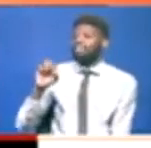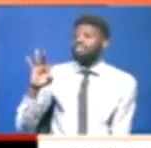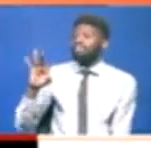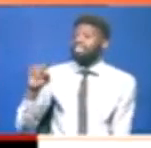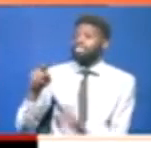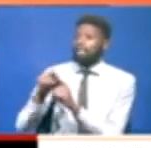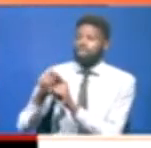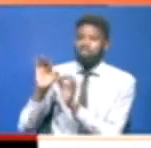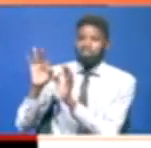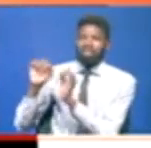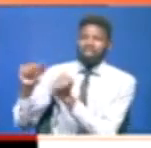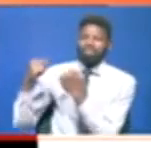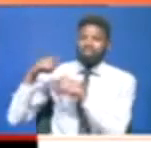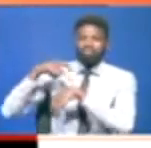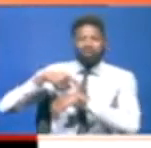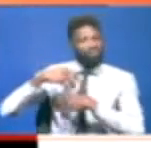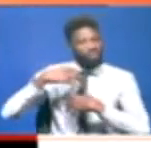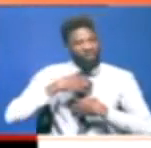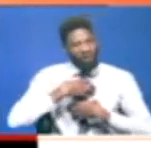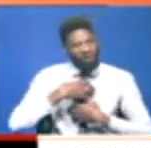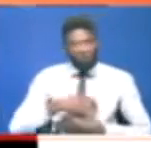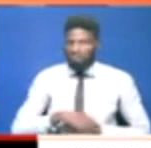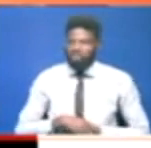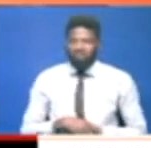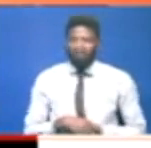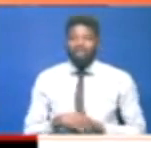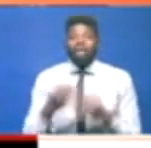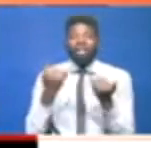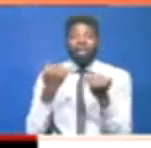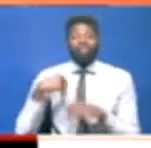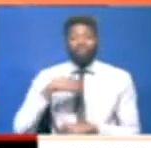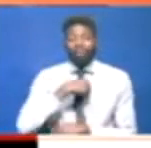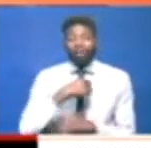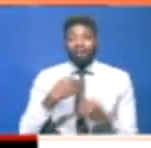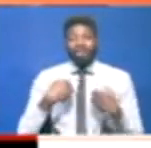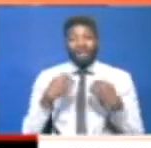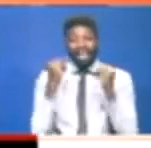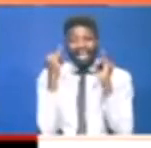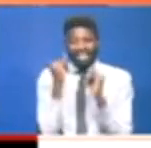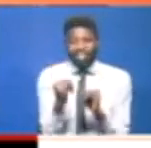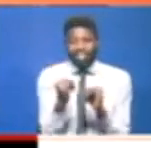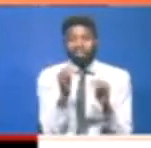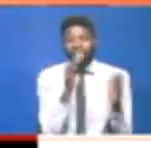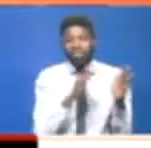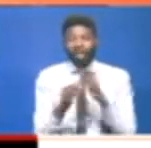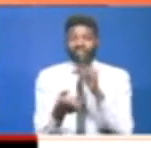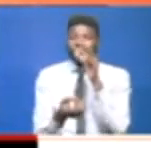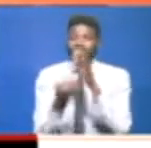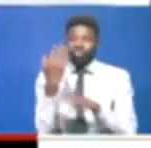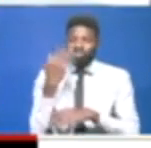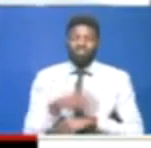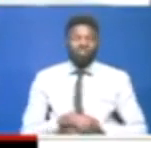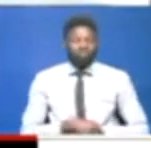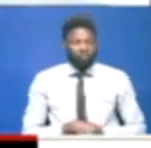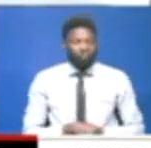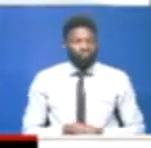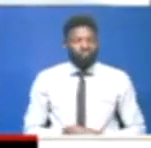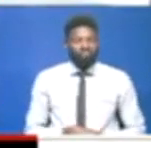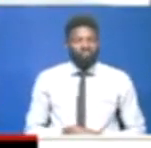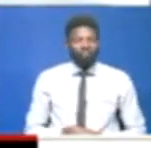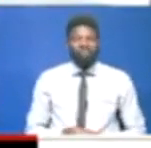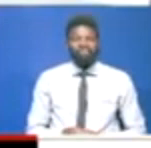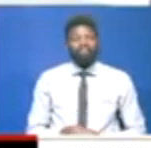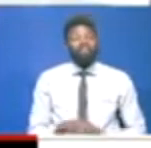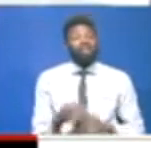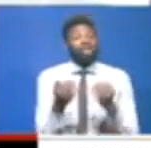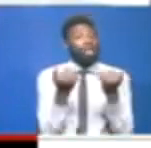they retire. And that's why we are having now the new schemes coming in place. The superannuation. Yes. Yeah. Now,